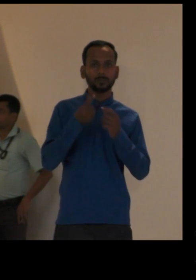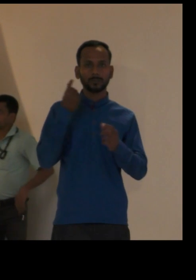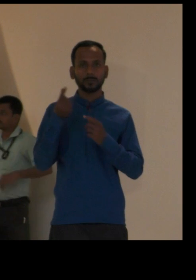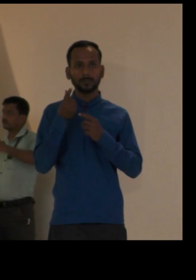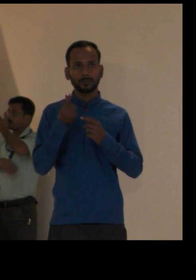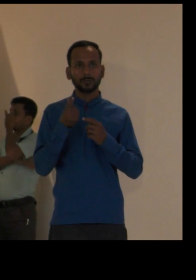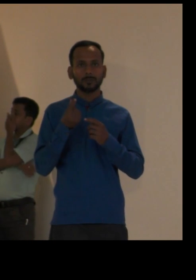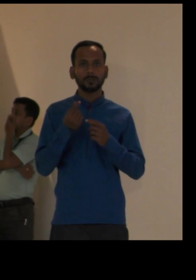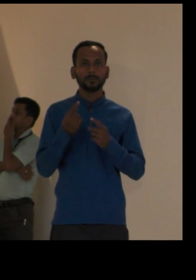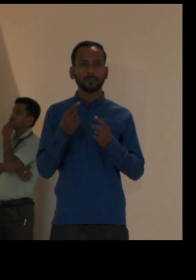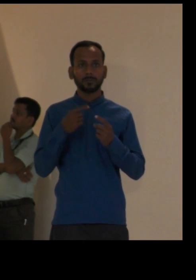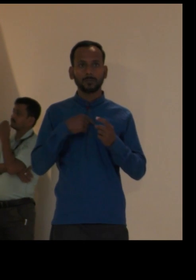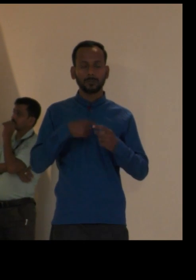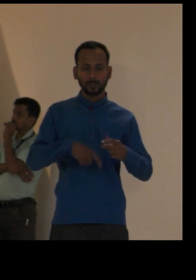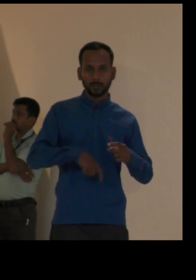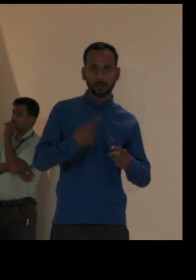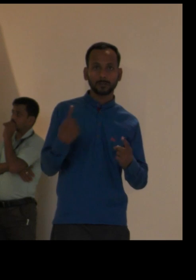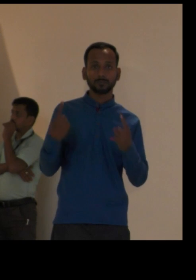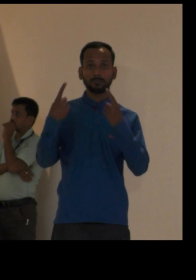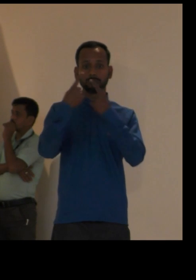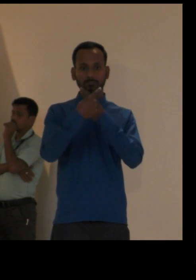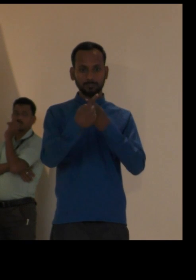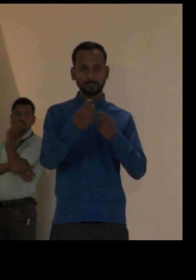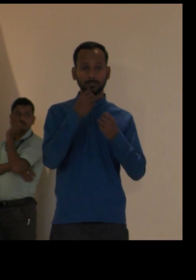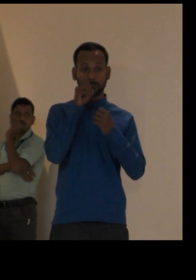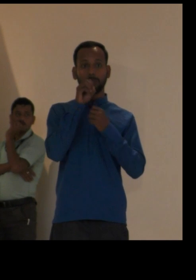to reflect on the big questions that